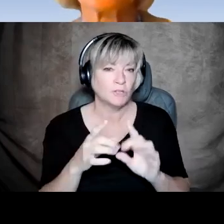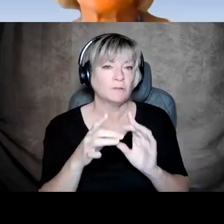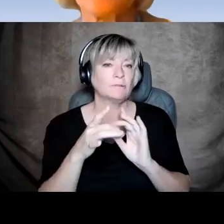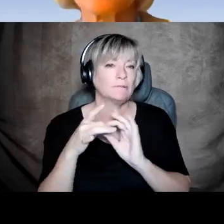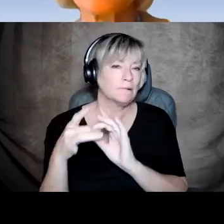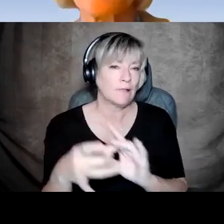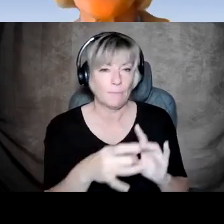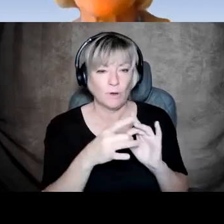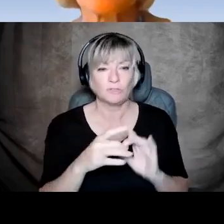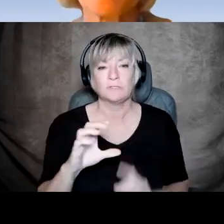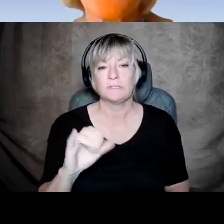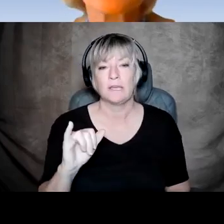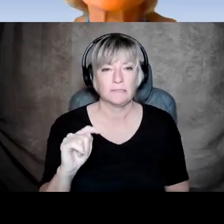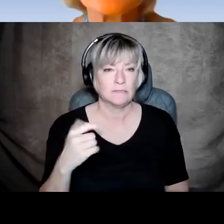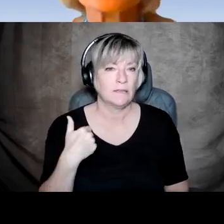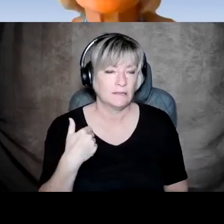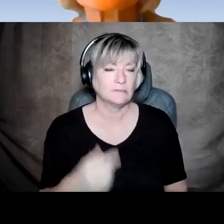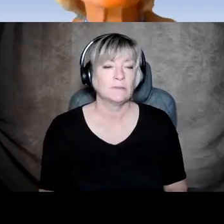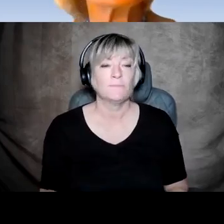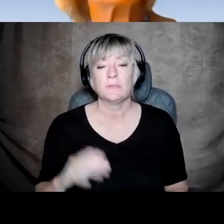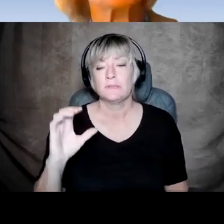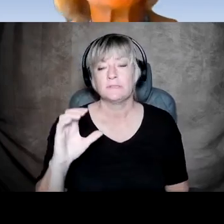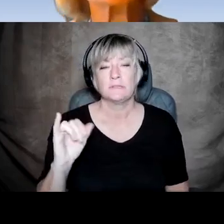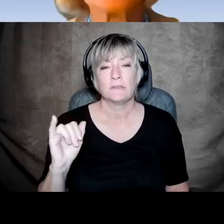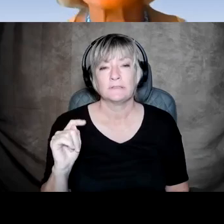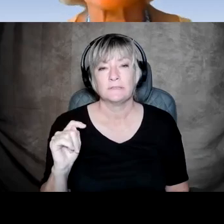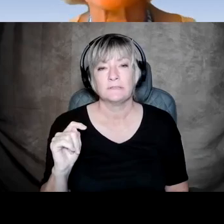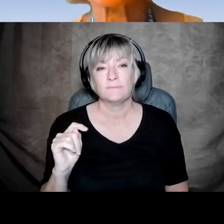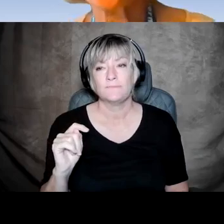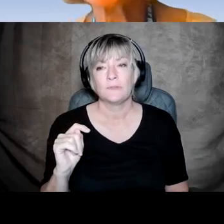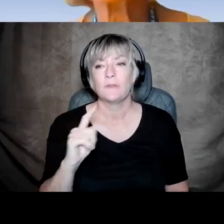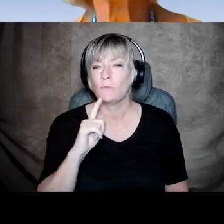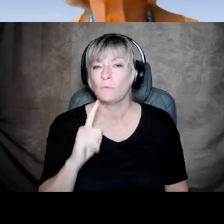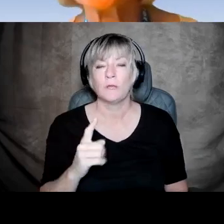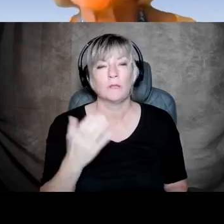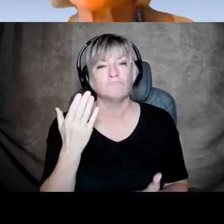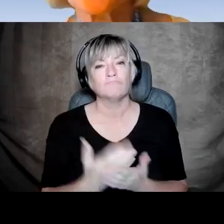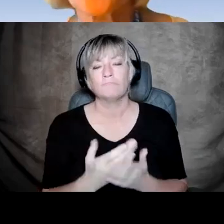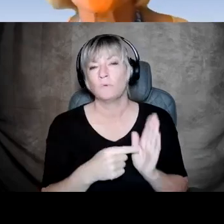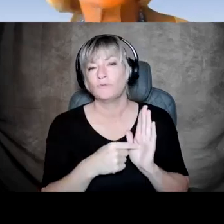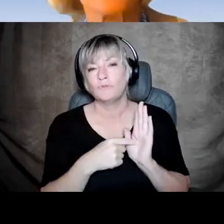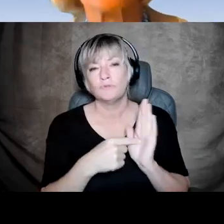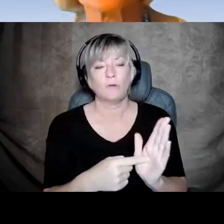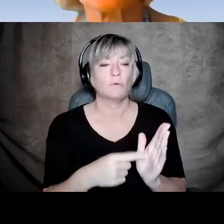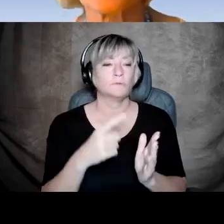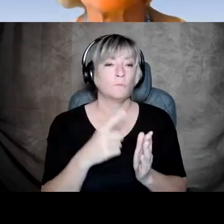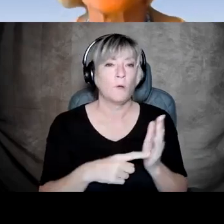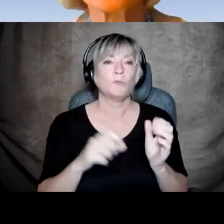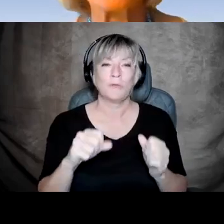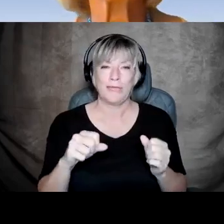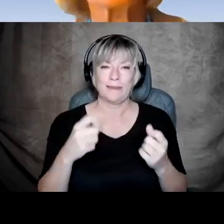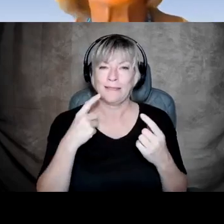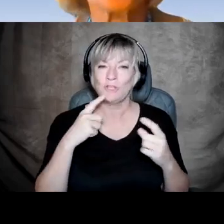collaboration that CIT brings. CIT is a real testament to what can be achieved when we work